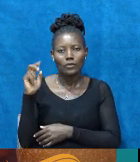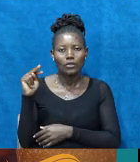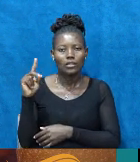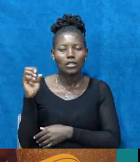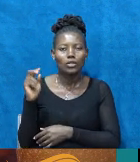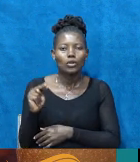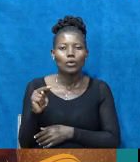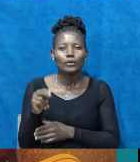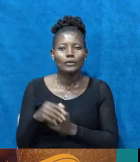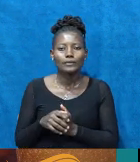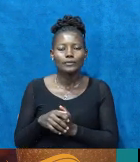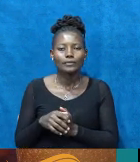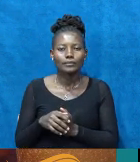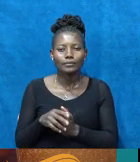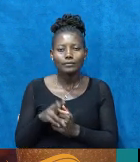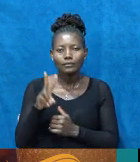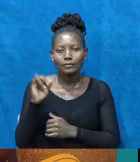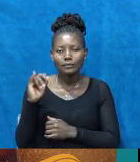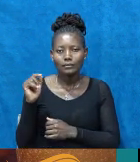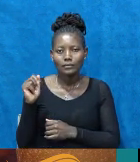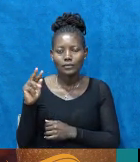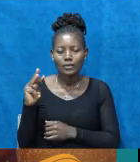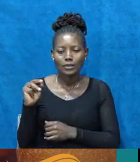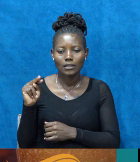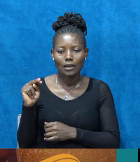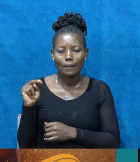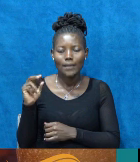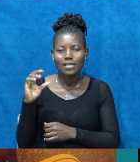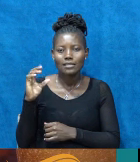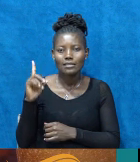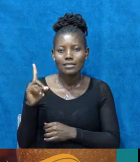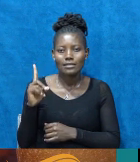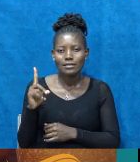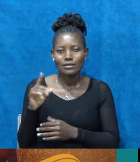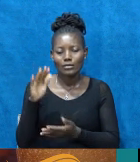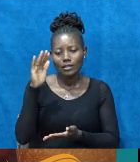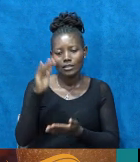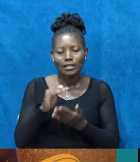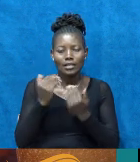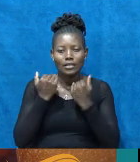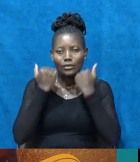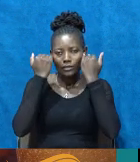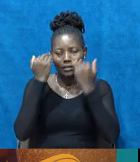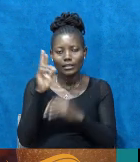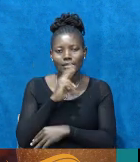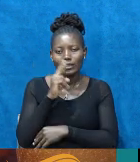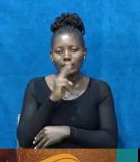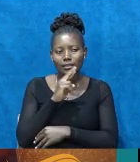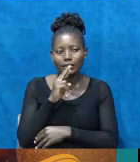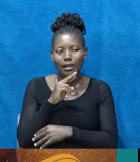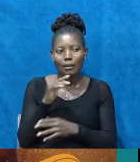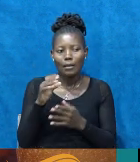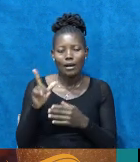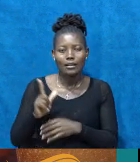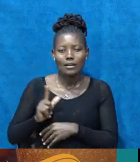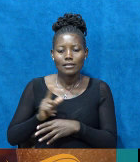reducing the risk of tendon and ligament tears. Vitamin D and calcium will reduce the